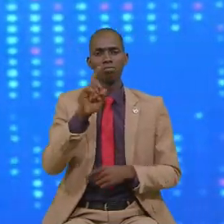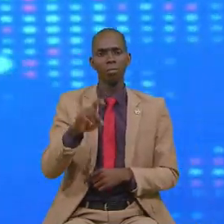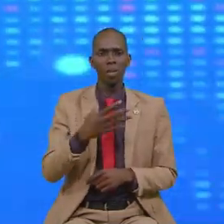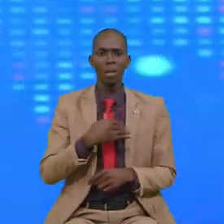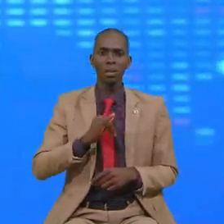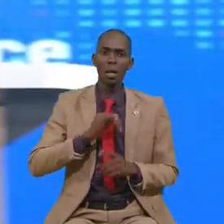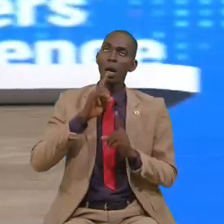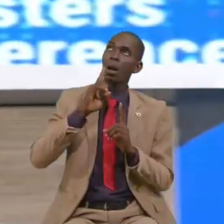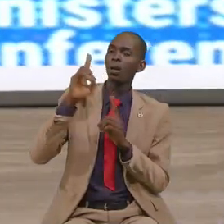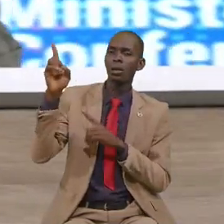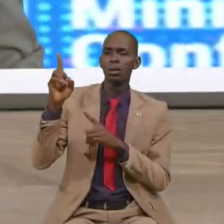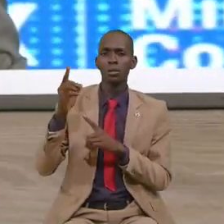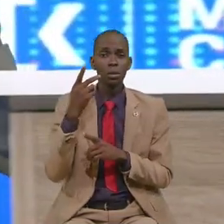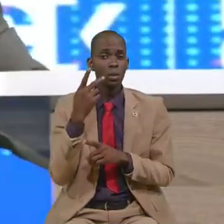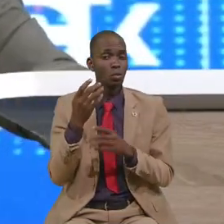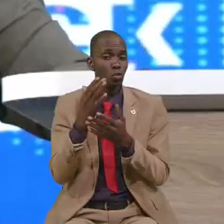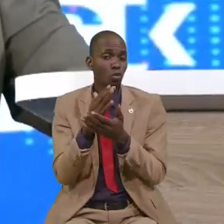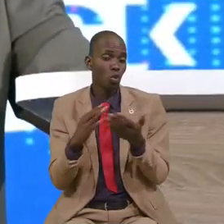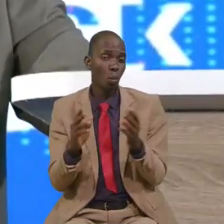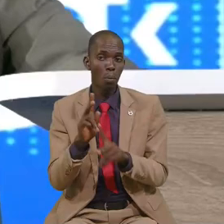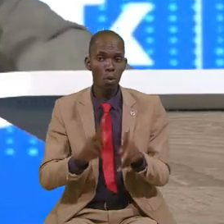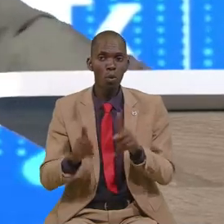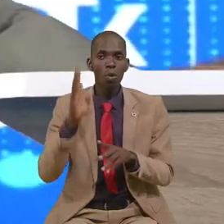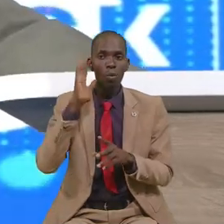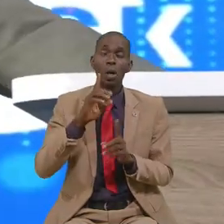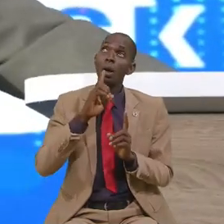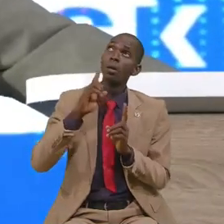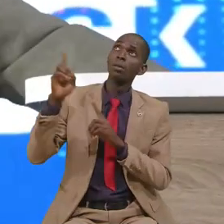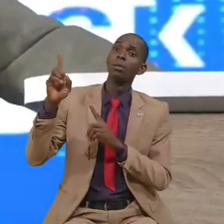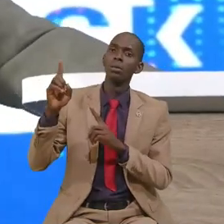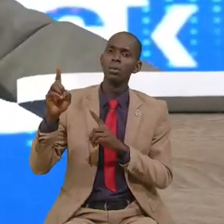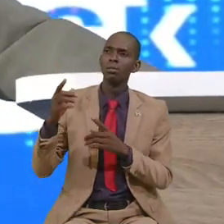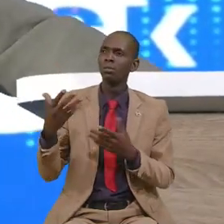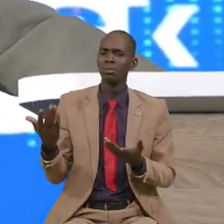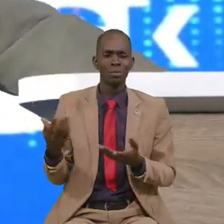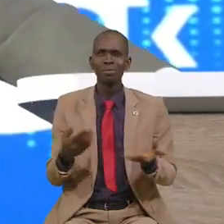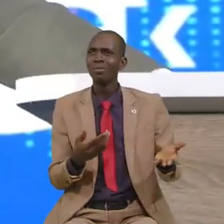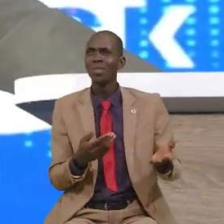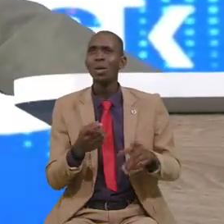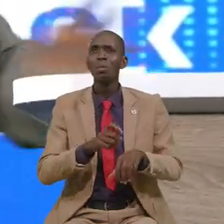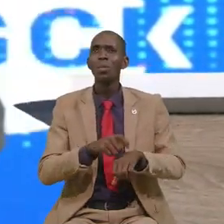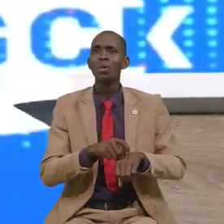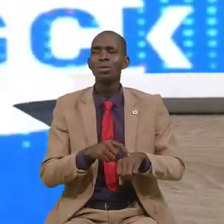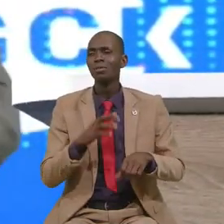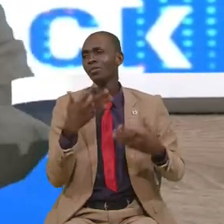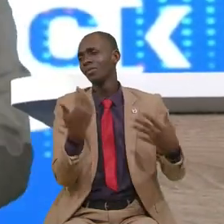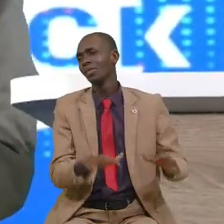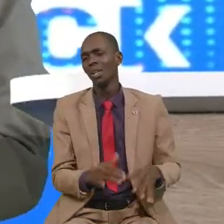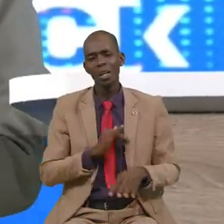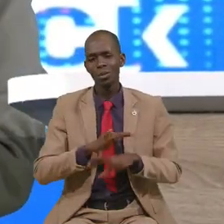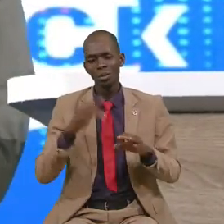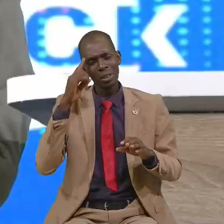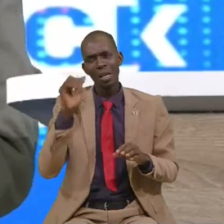Now, many people, some people will answer, Lord, I think they are finished. I don't think anything can happen.